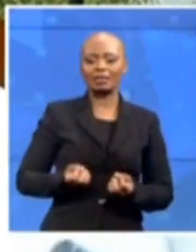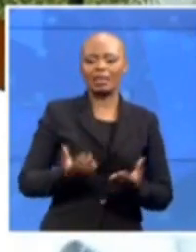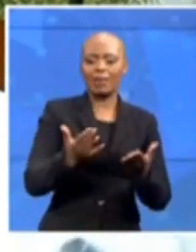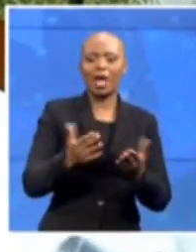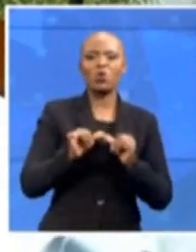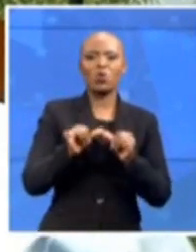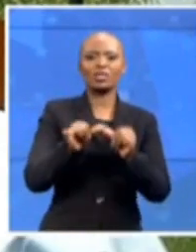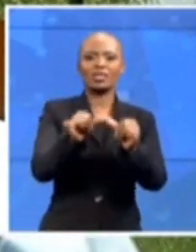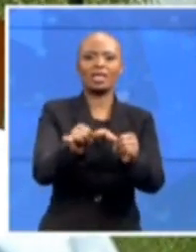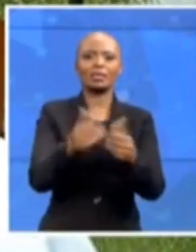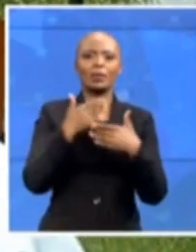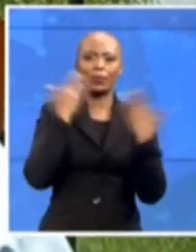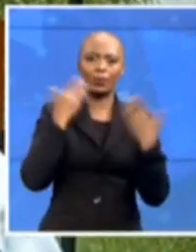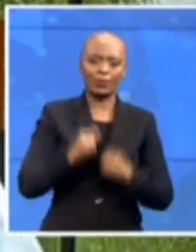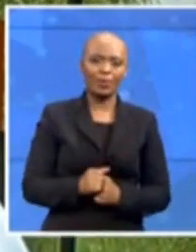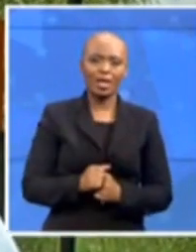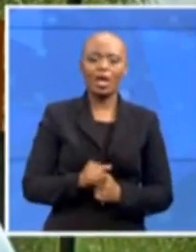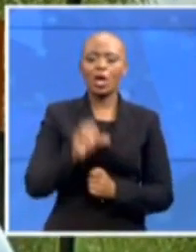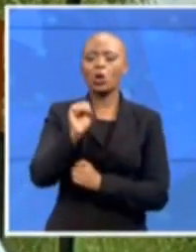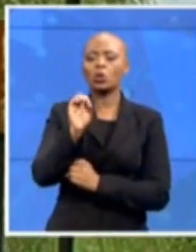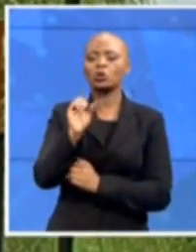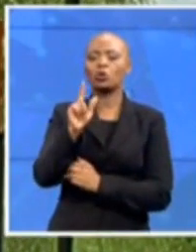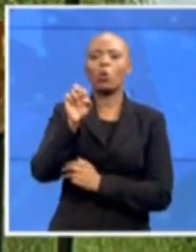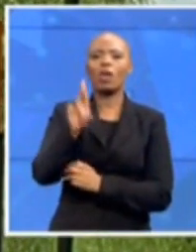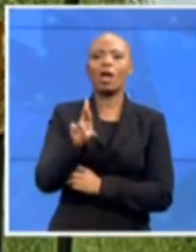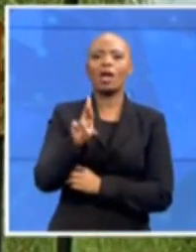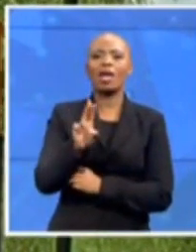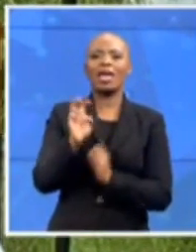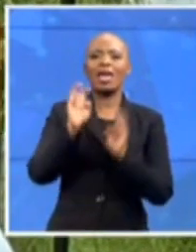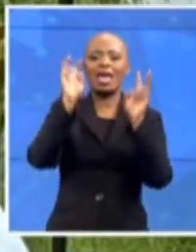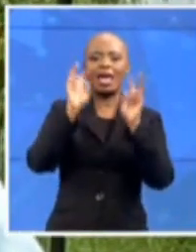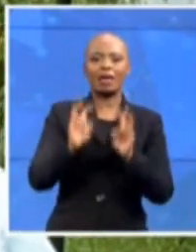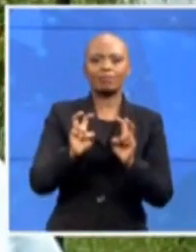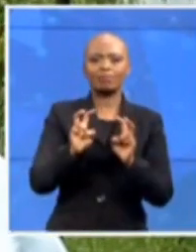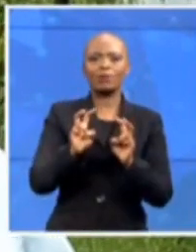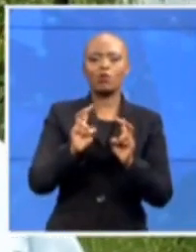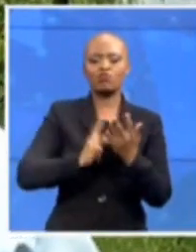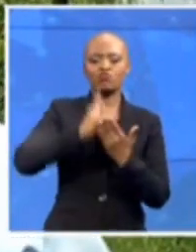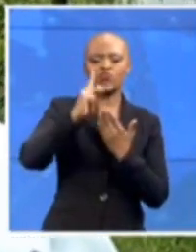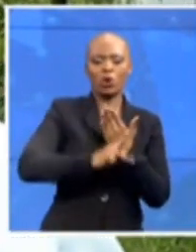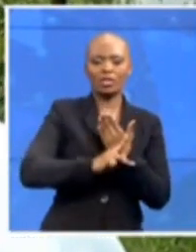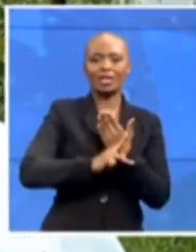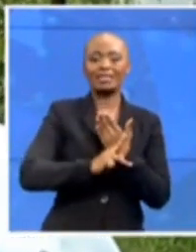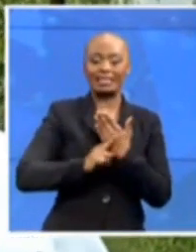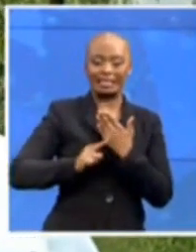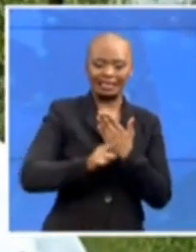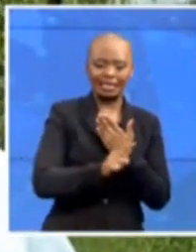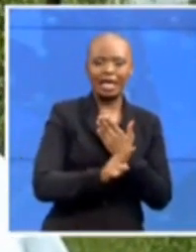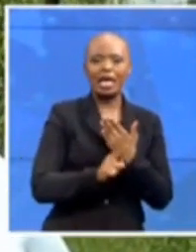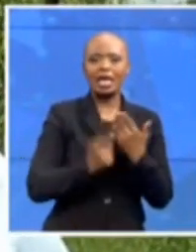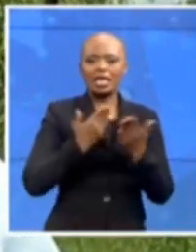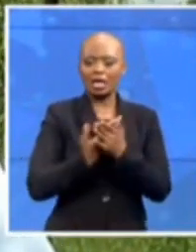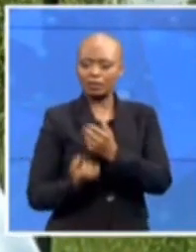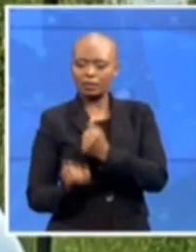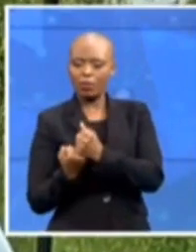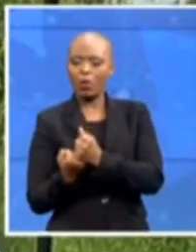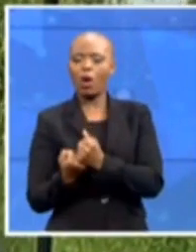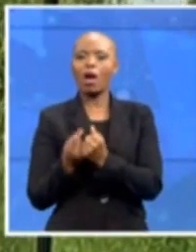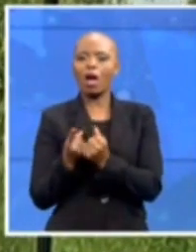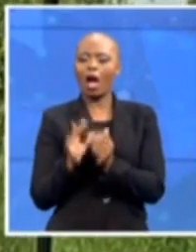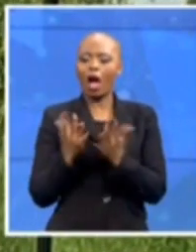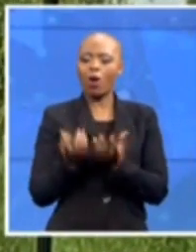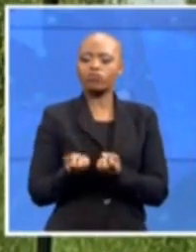project is essential or pivotal to the supply of water in these areas, Matsila and surrounding areas.